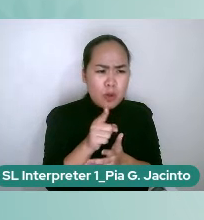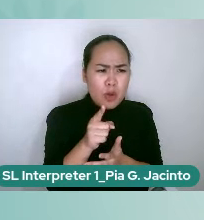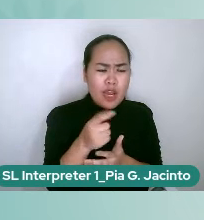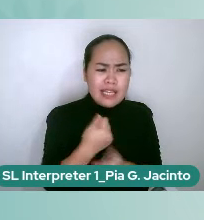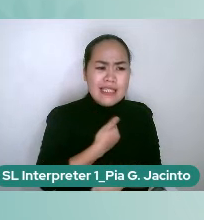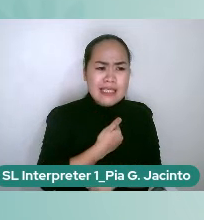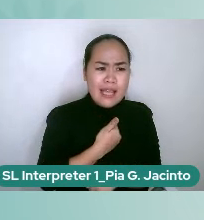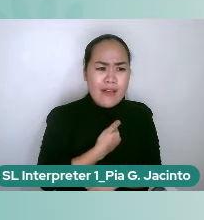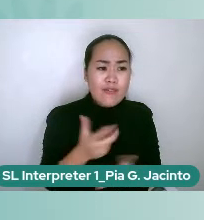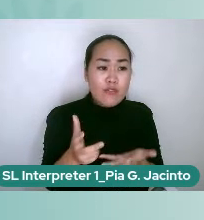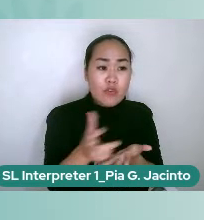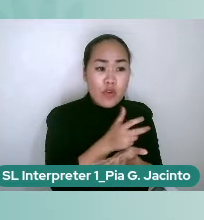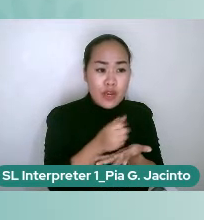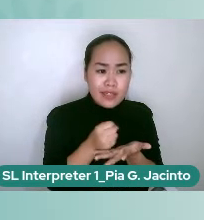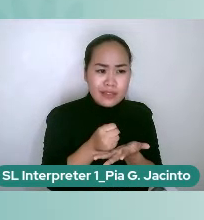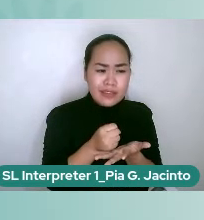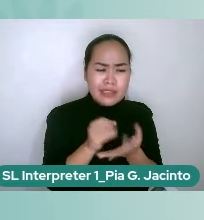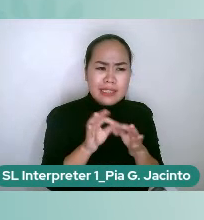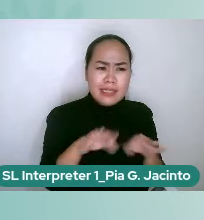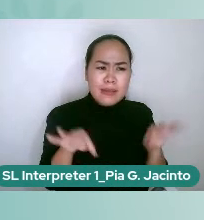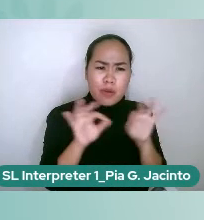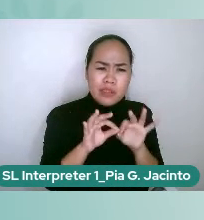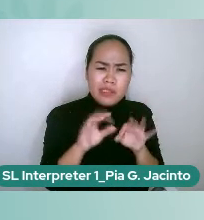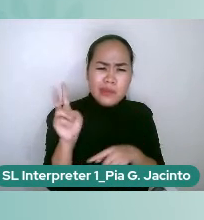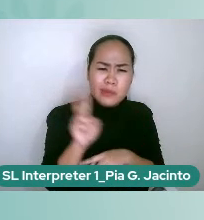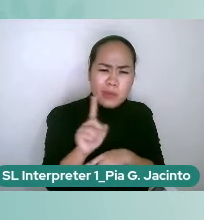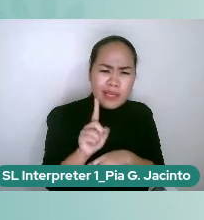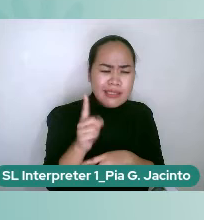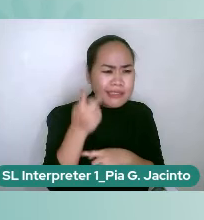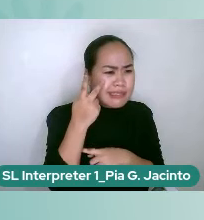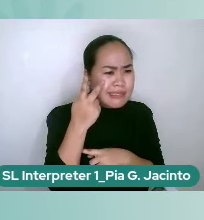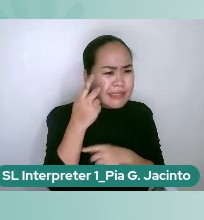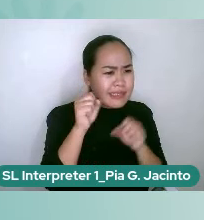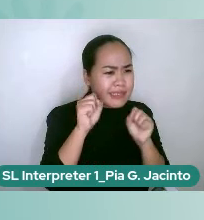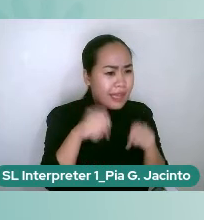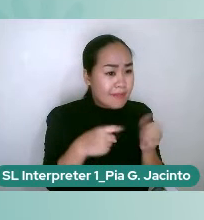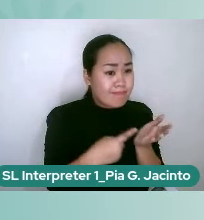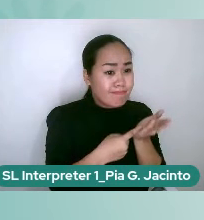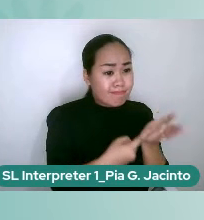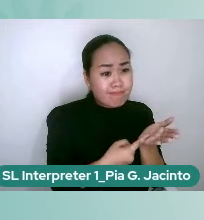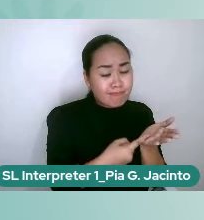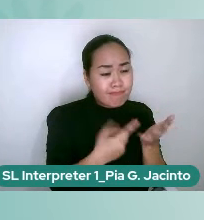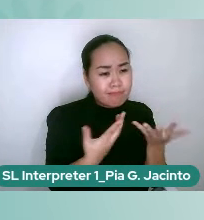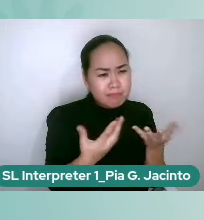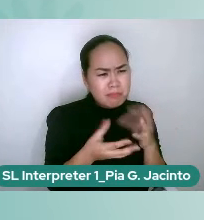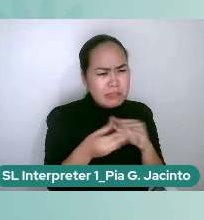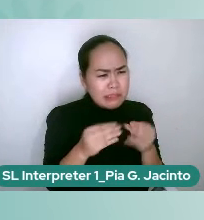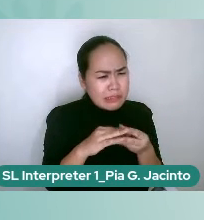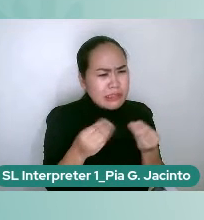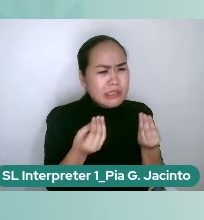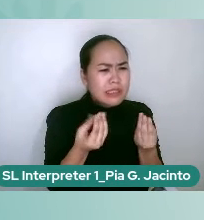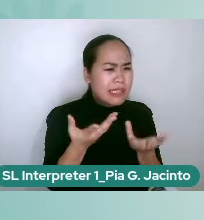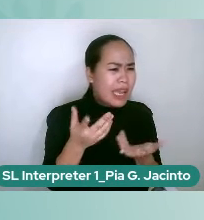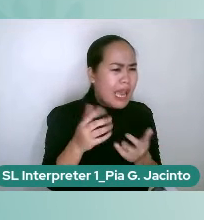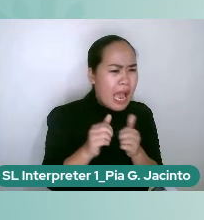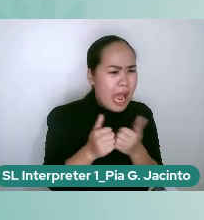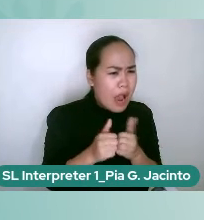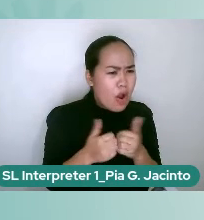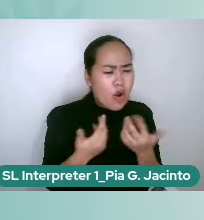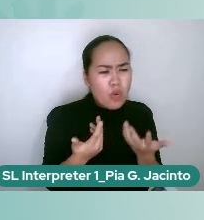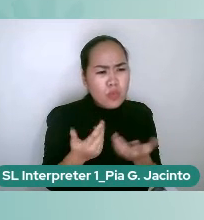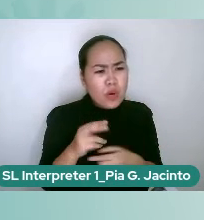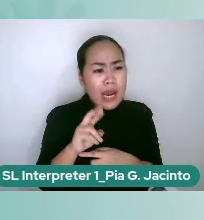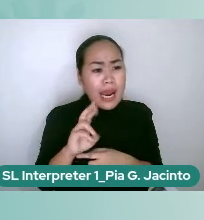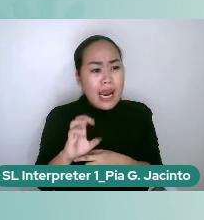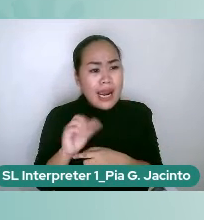self-collection. And essentially what was found is, provided you look at assays based on polymerase chain reaction, testing with